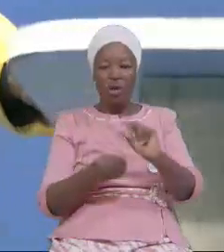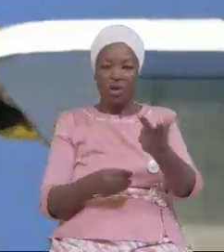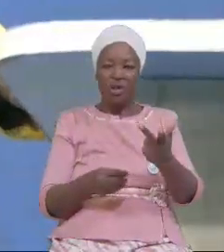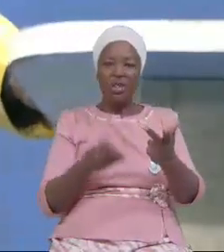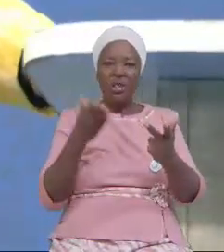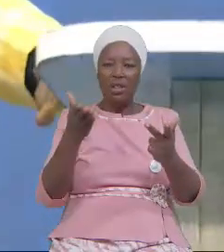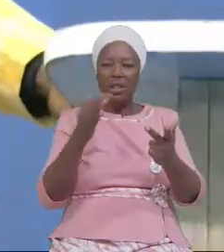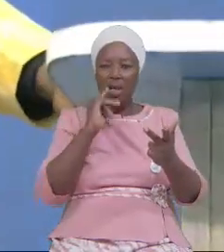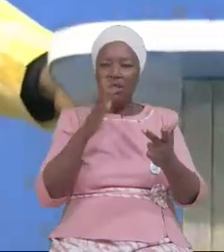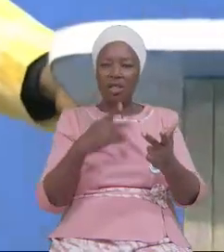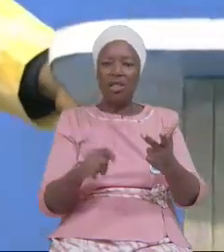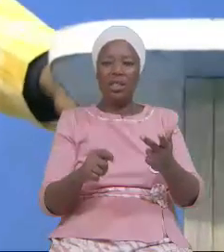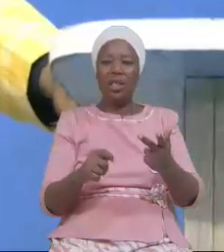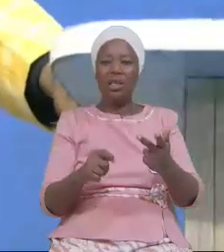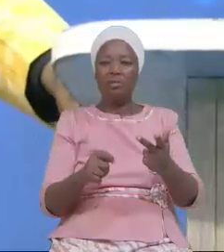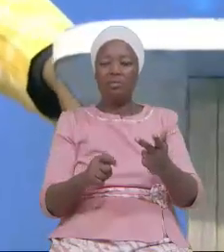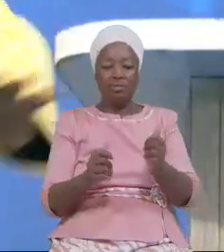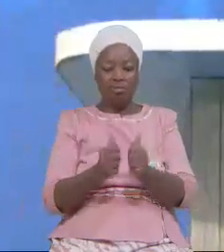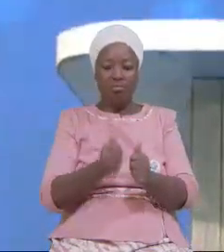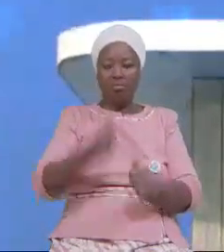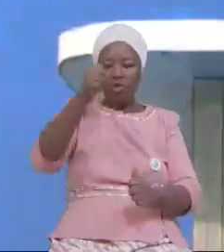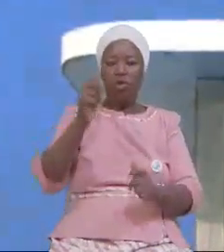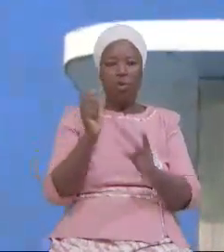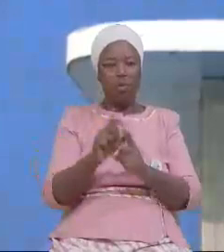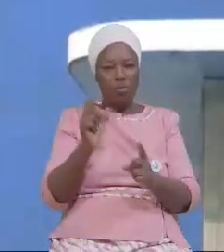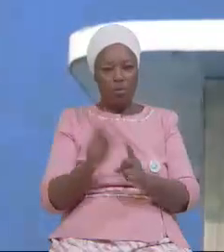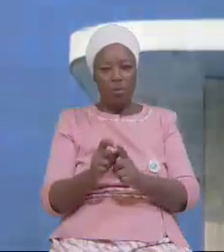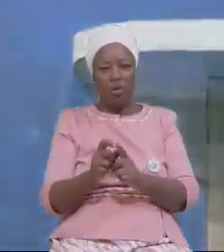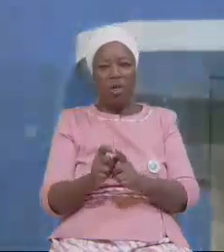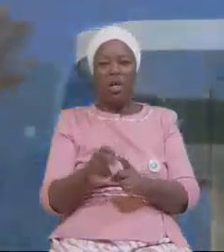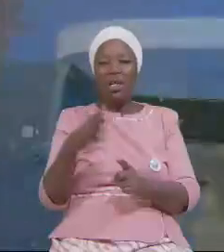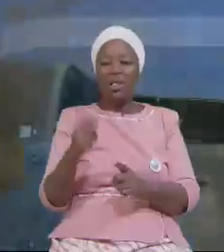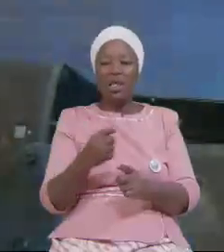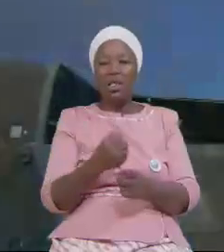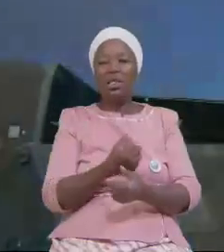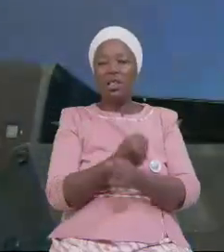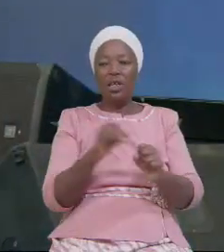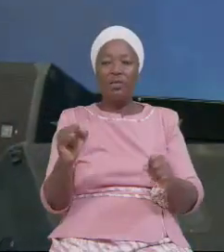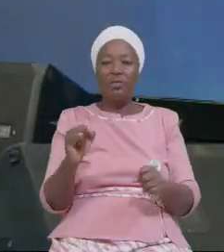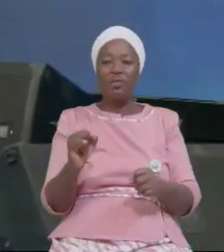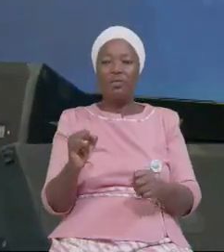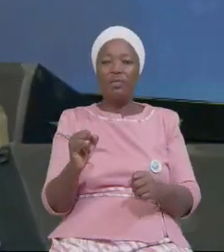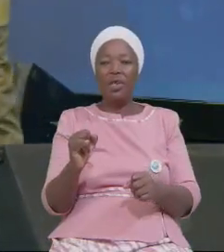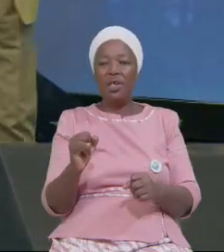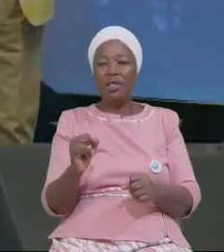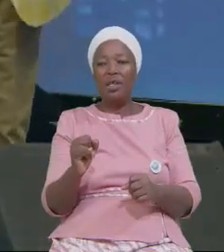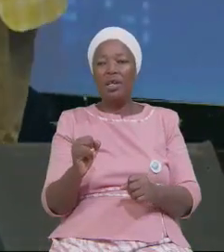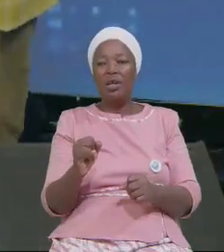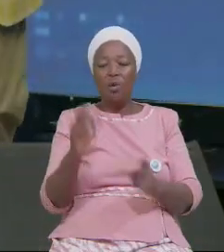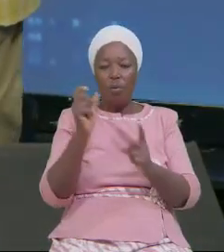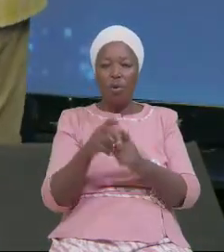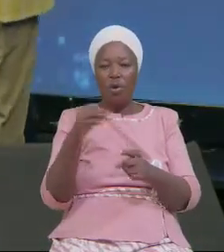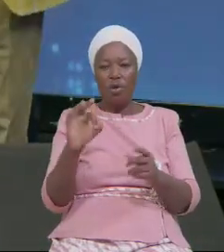the sovereign word. Number one, the saving, pardoning word of